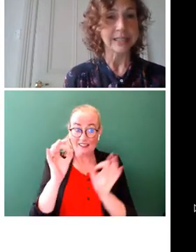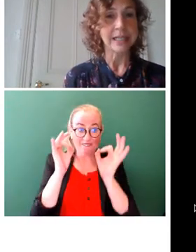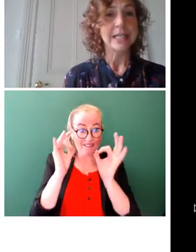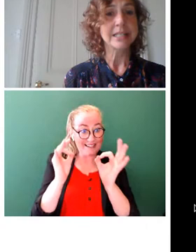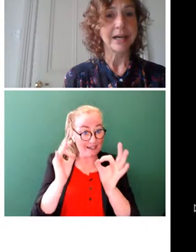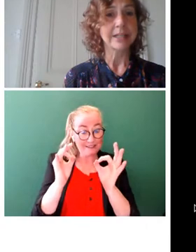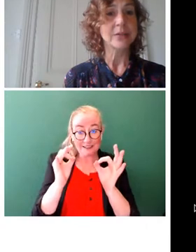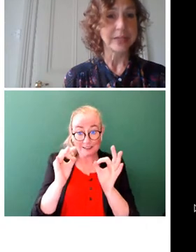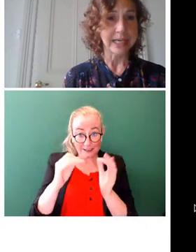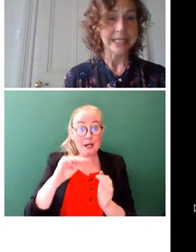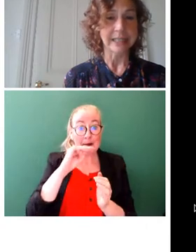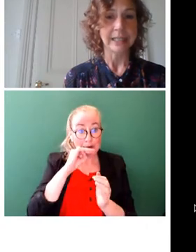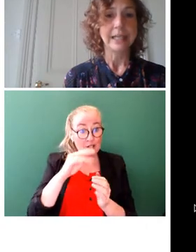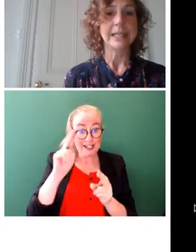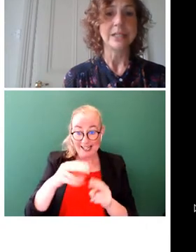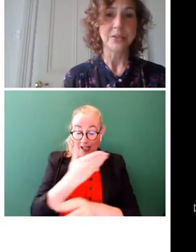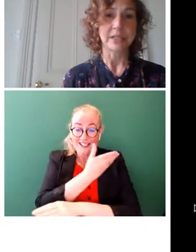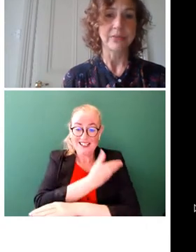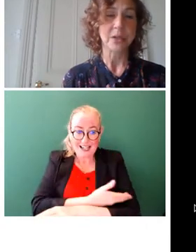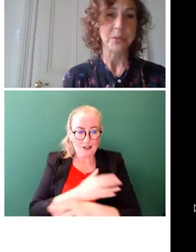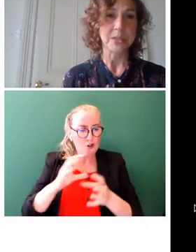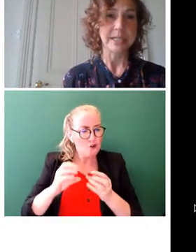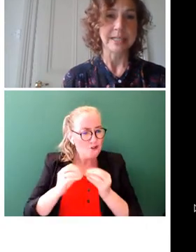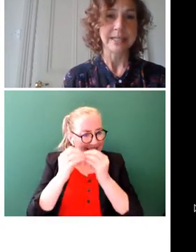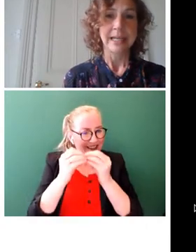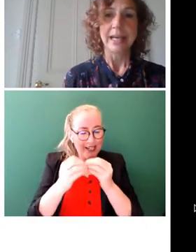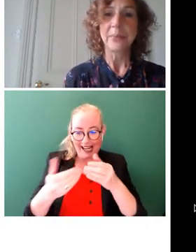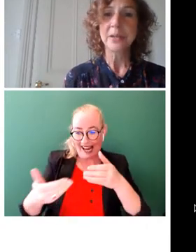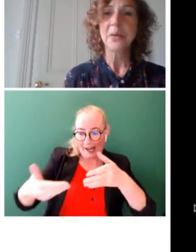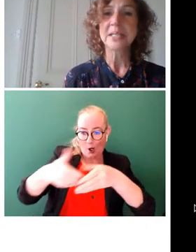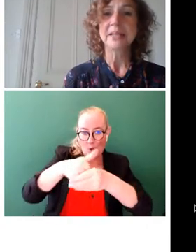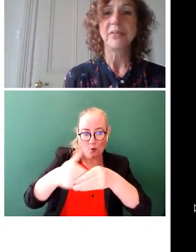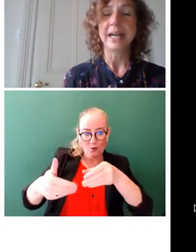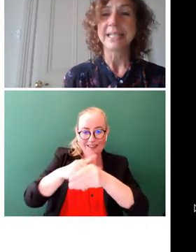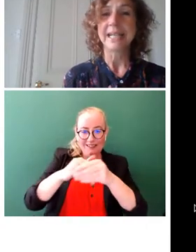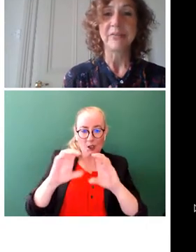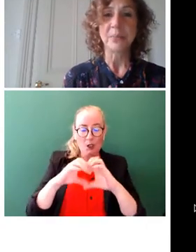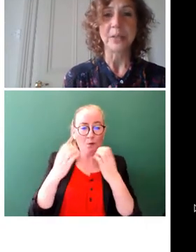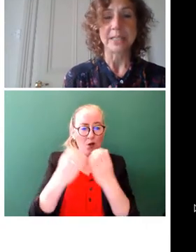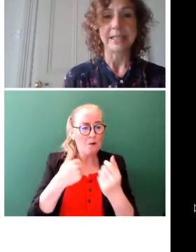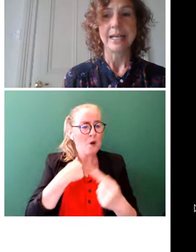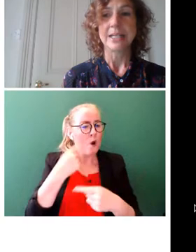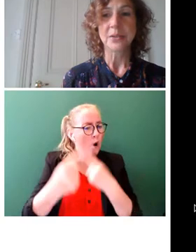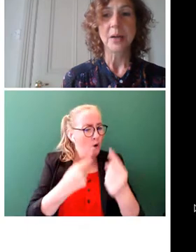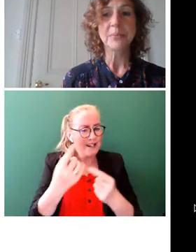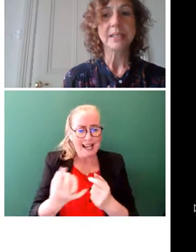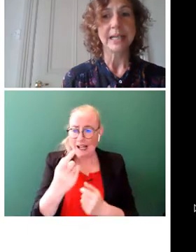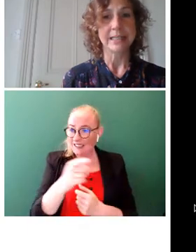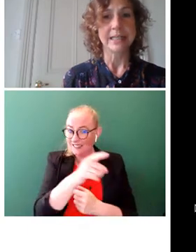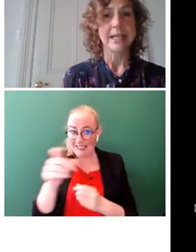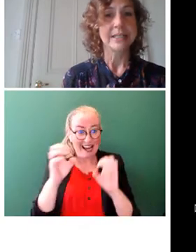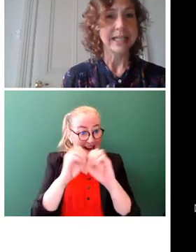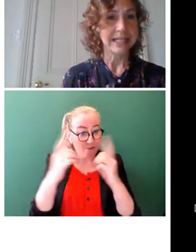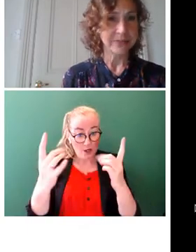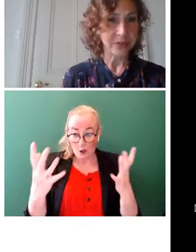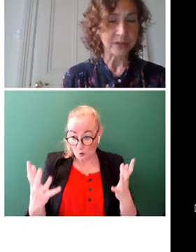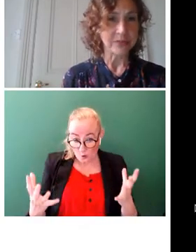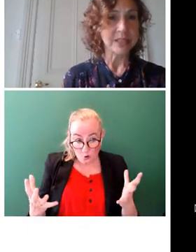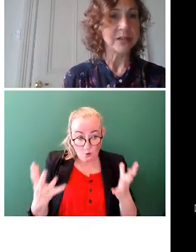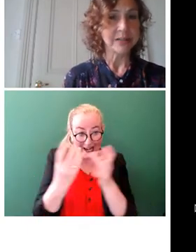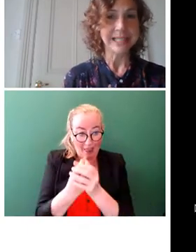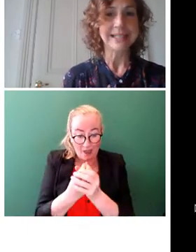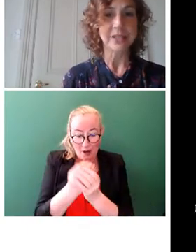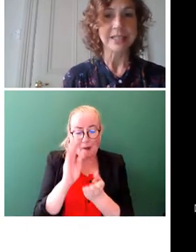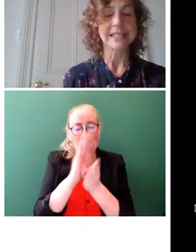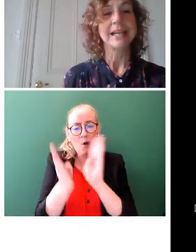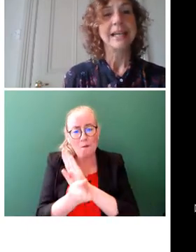to actually start creating inclusive communities. And we always invite everybody to come together, to get